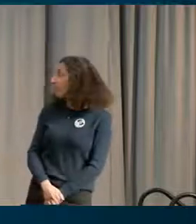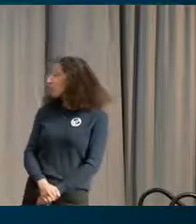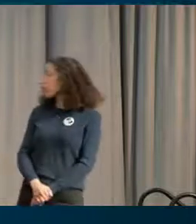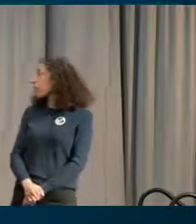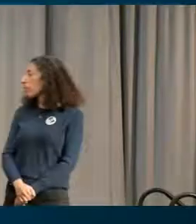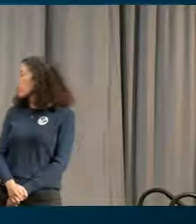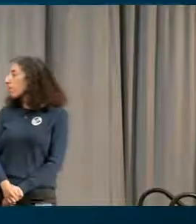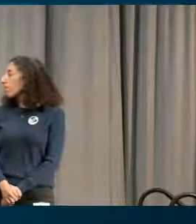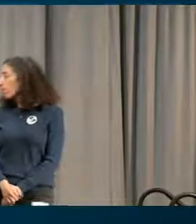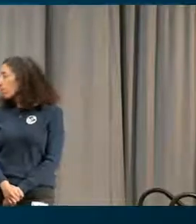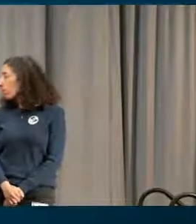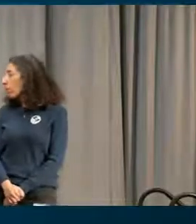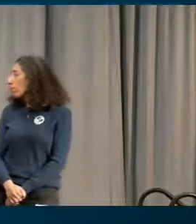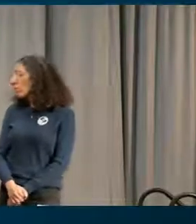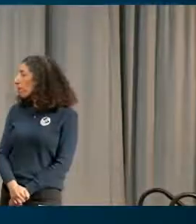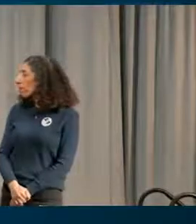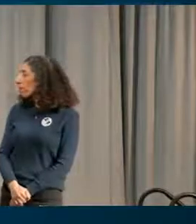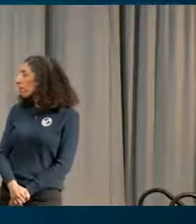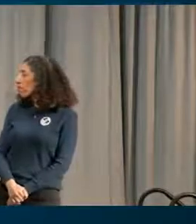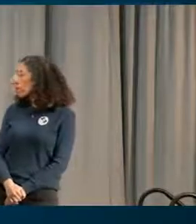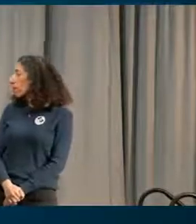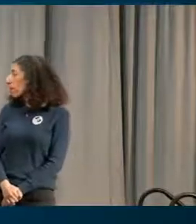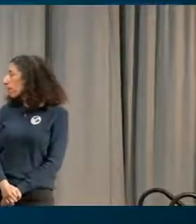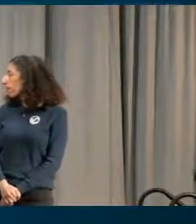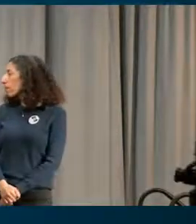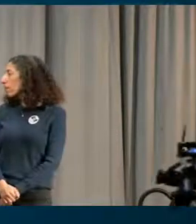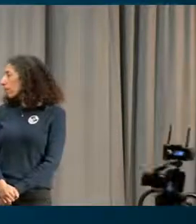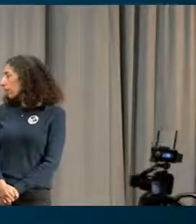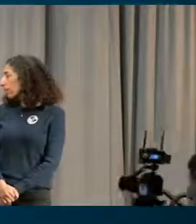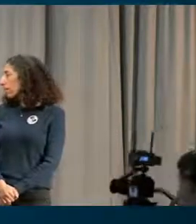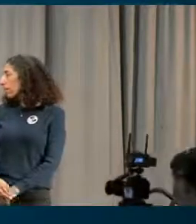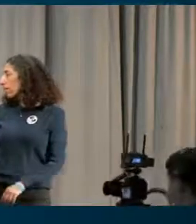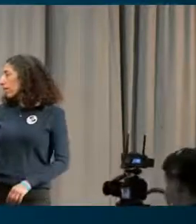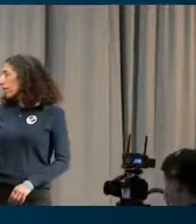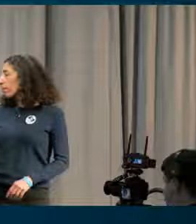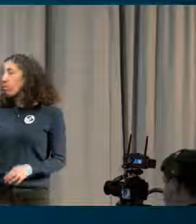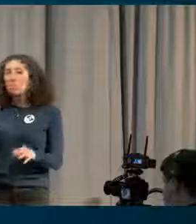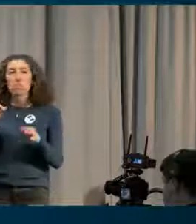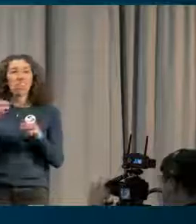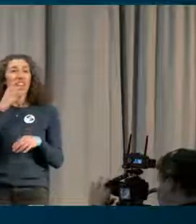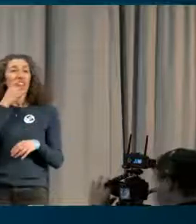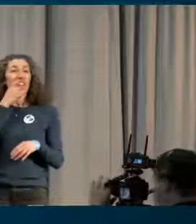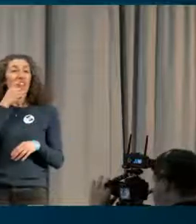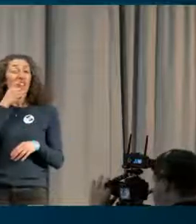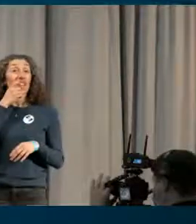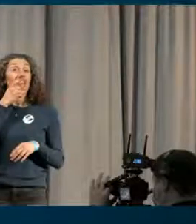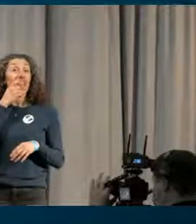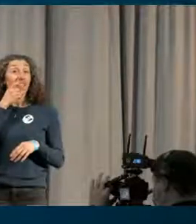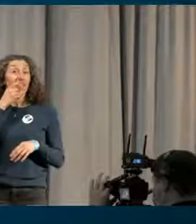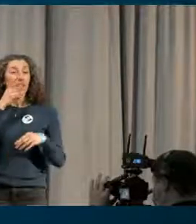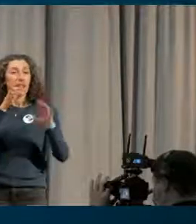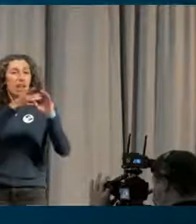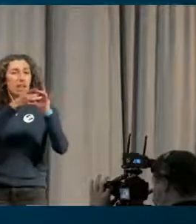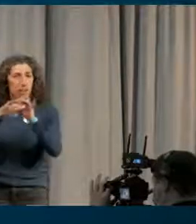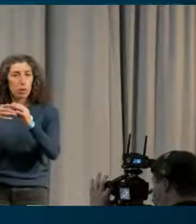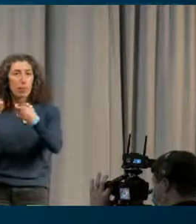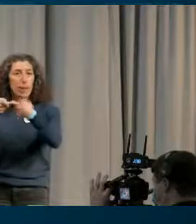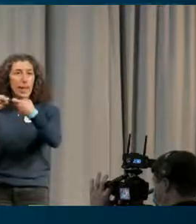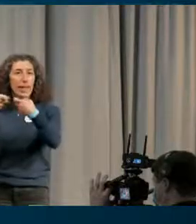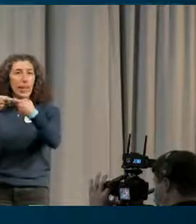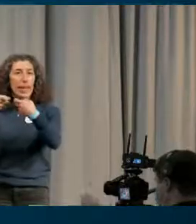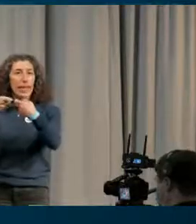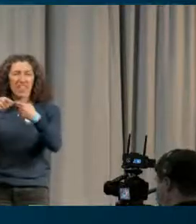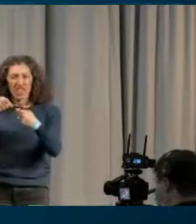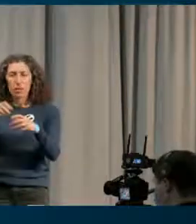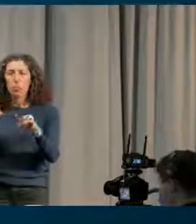bell jar is that it's attached to a vacuum. So what I can do with this vacuum is I can take